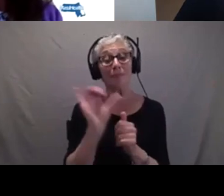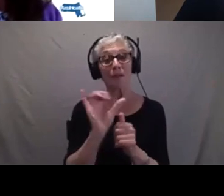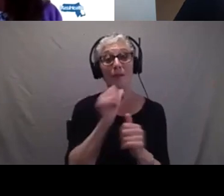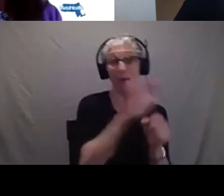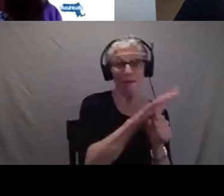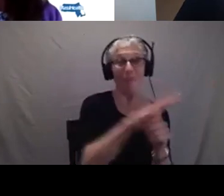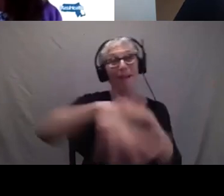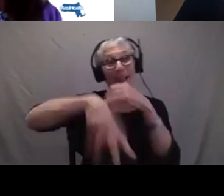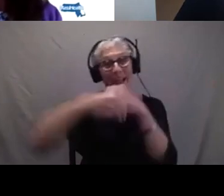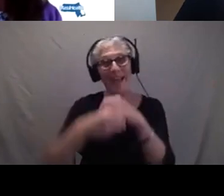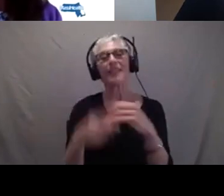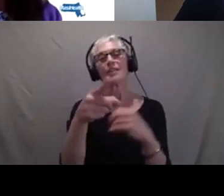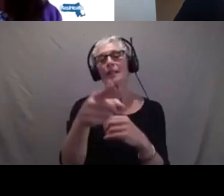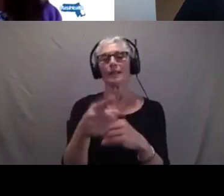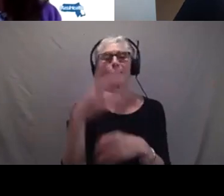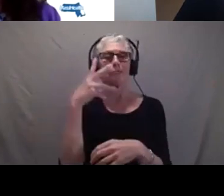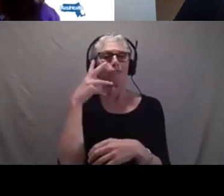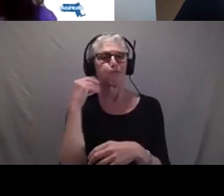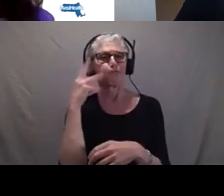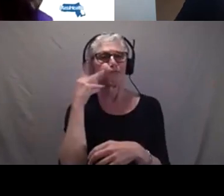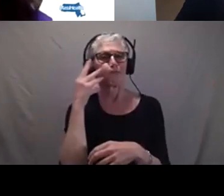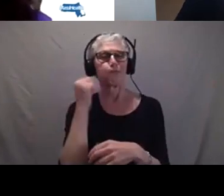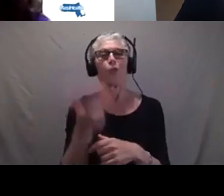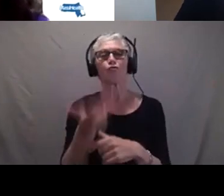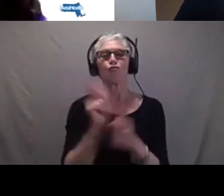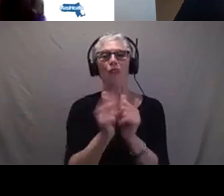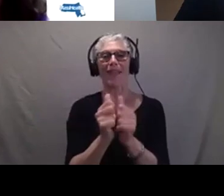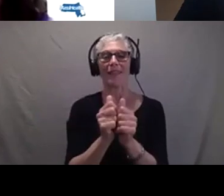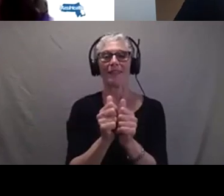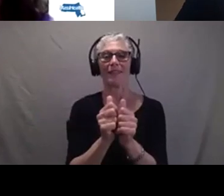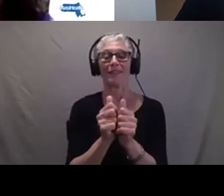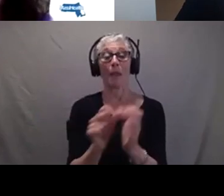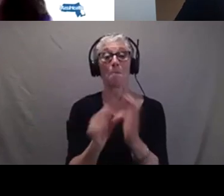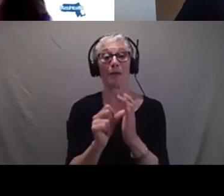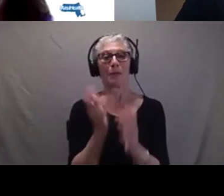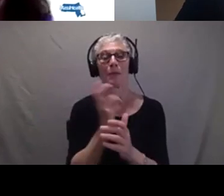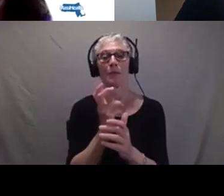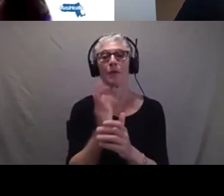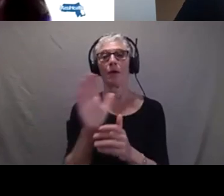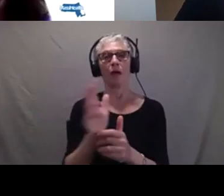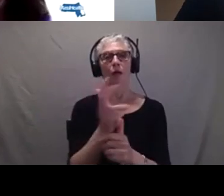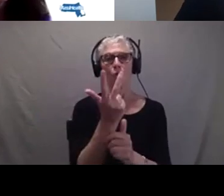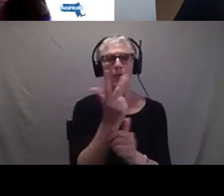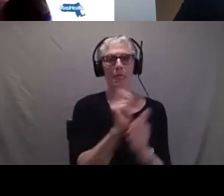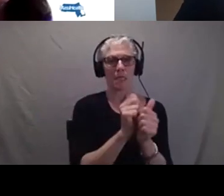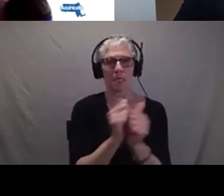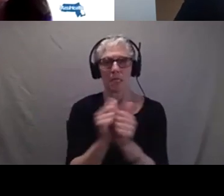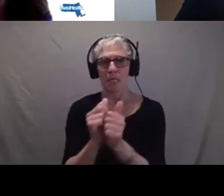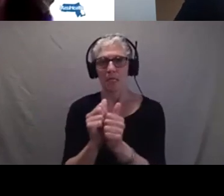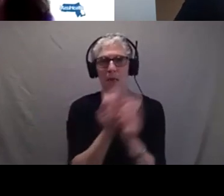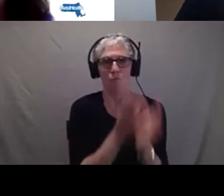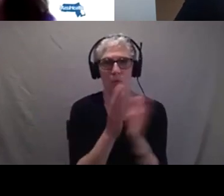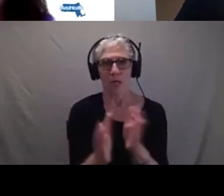enough, she is a seasoned triathlete, which is quite impressive, I might add, who applies her experience in preparation,